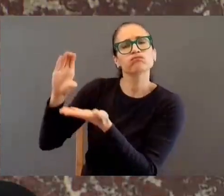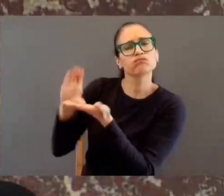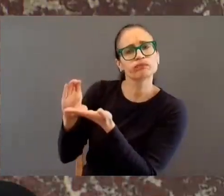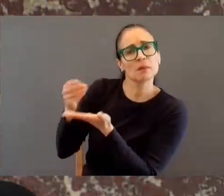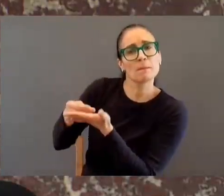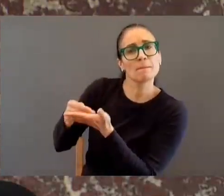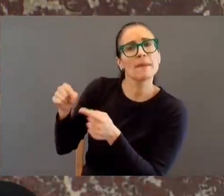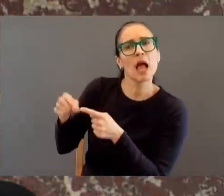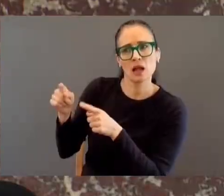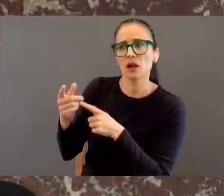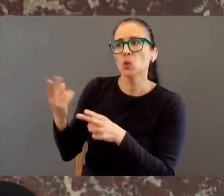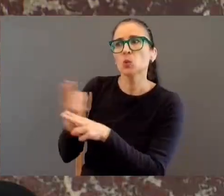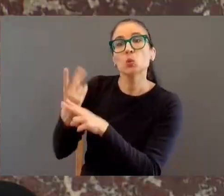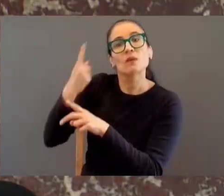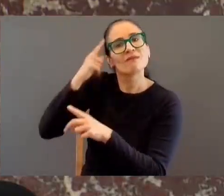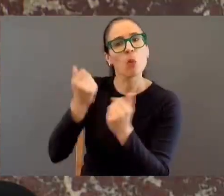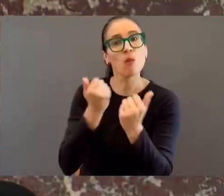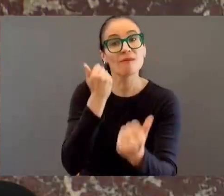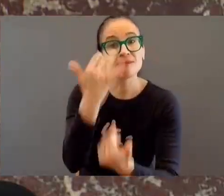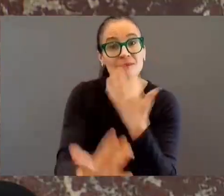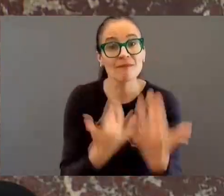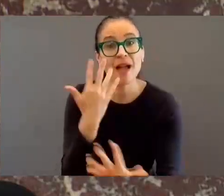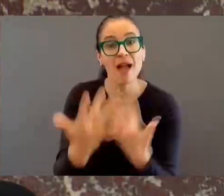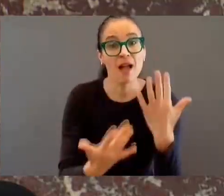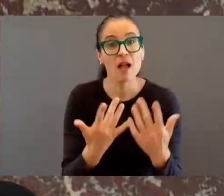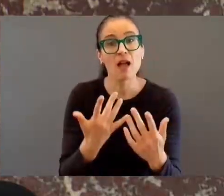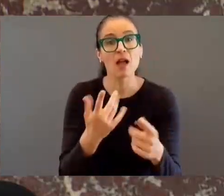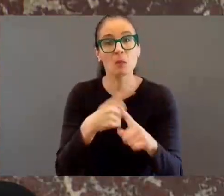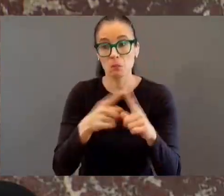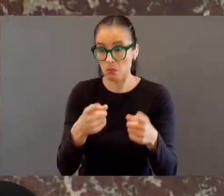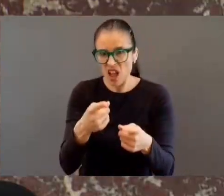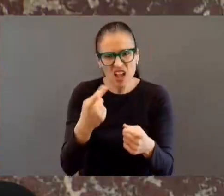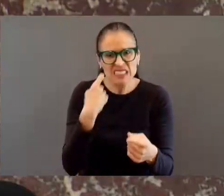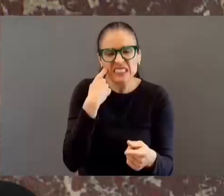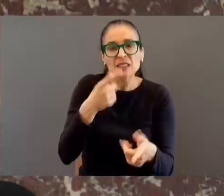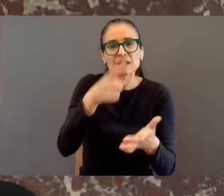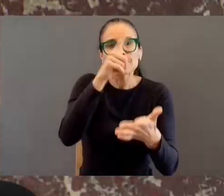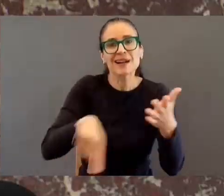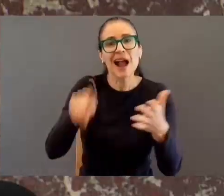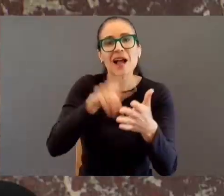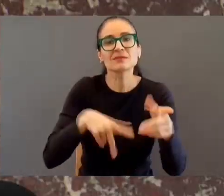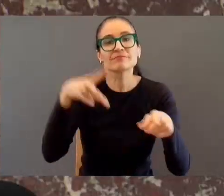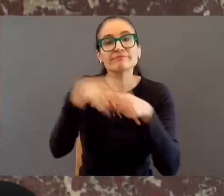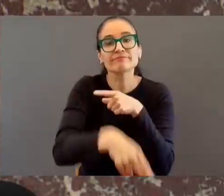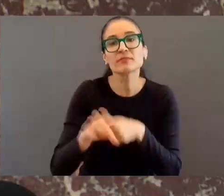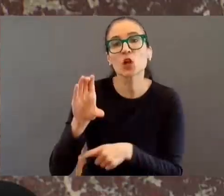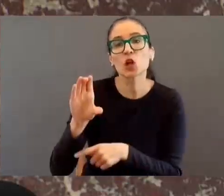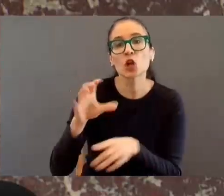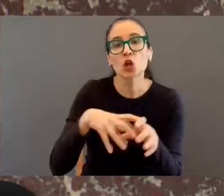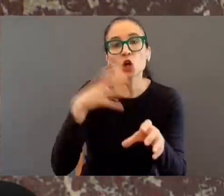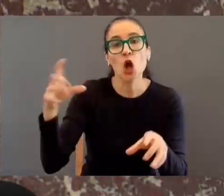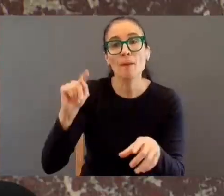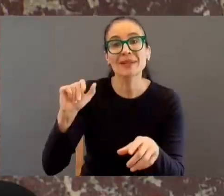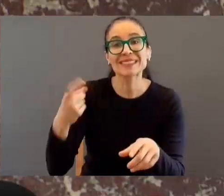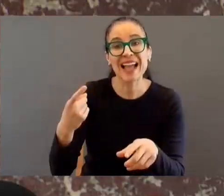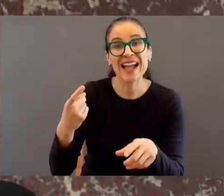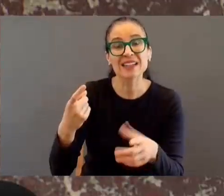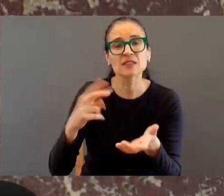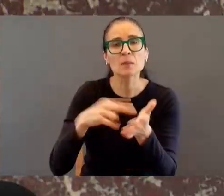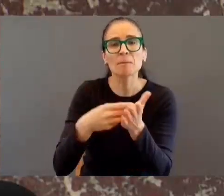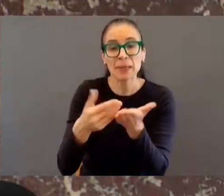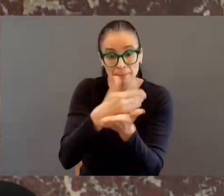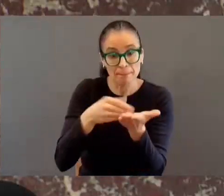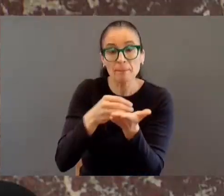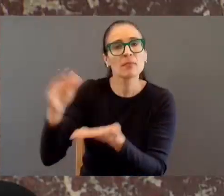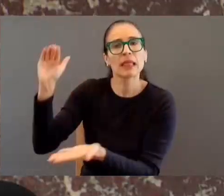from. My question is to the Minister of Forests. How is the ministry preparing for this forest fire season, and how does this government say it's done all